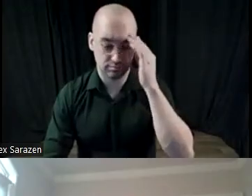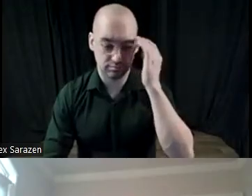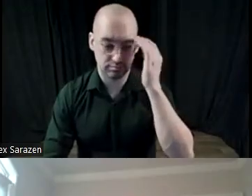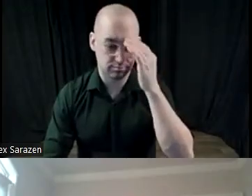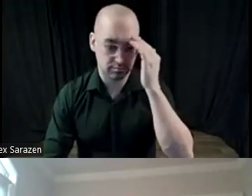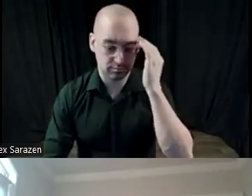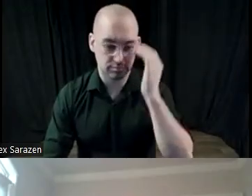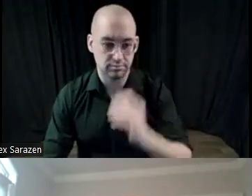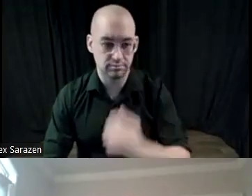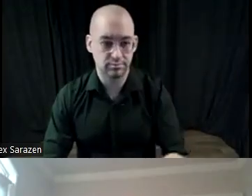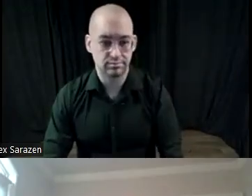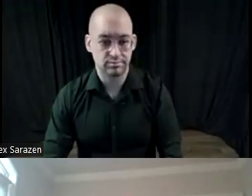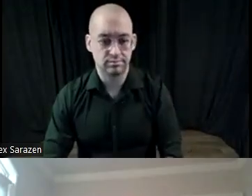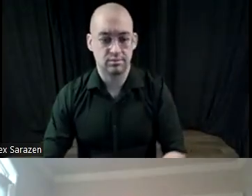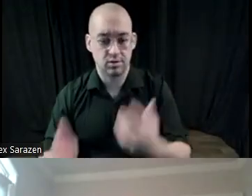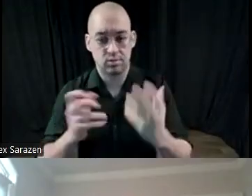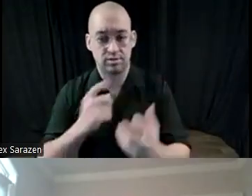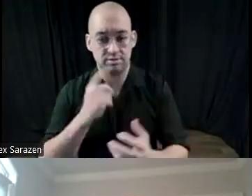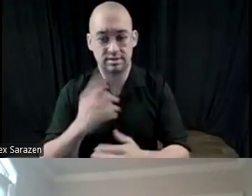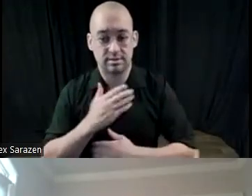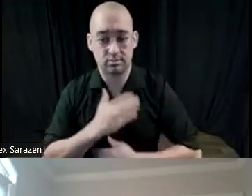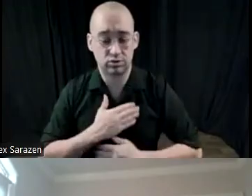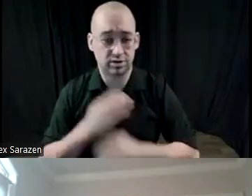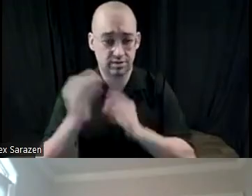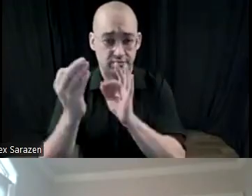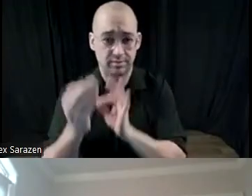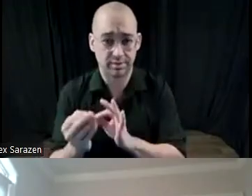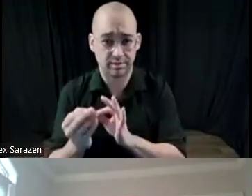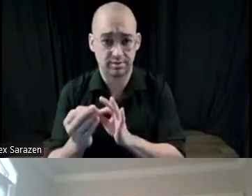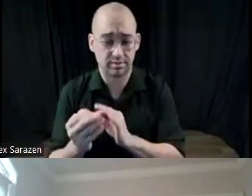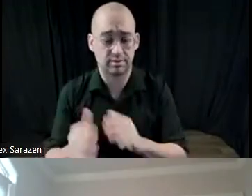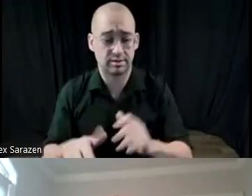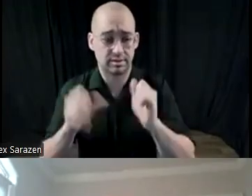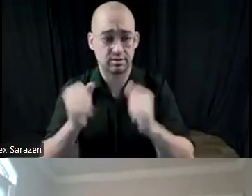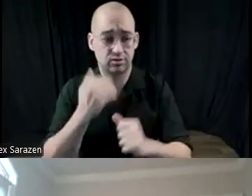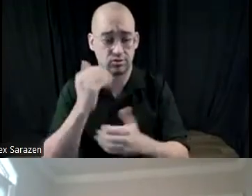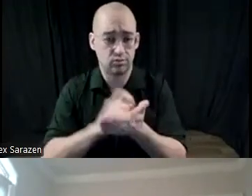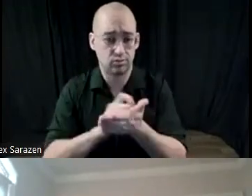So I'd just like to say we really appreciate your feedback. I've been taking some great notes here as